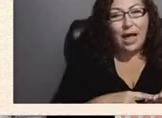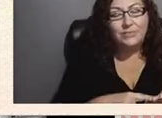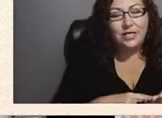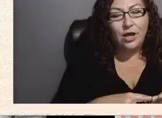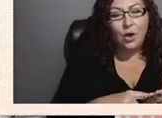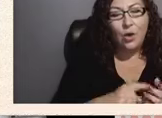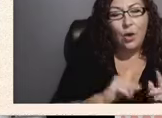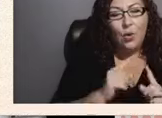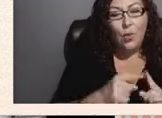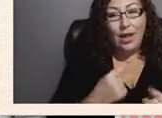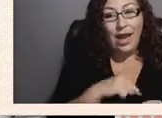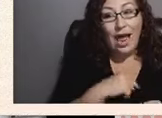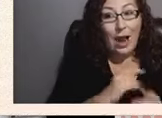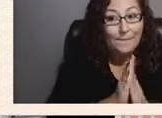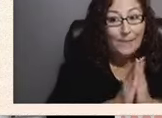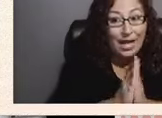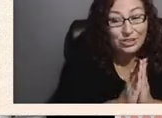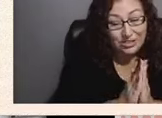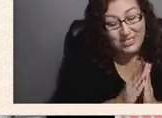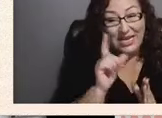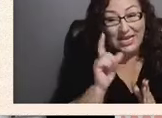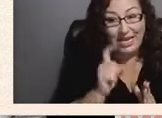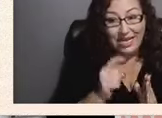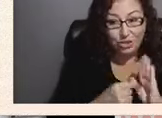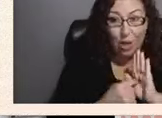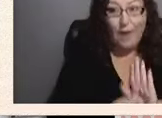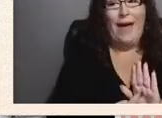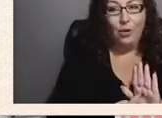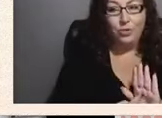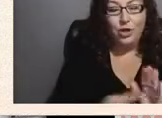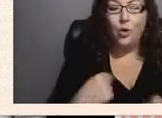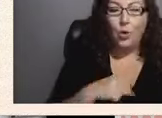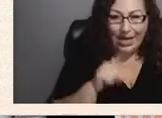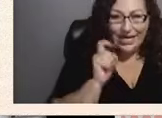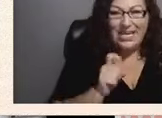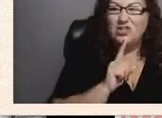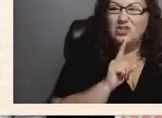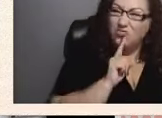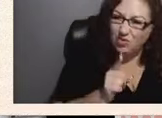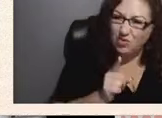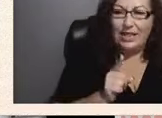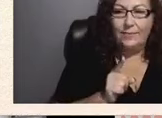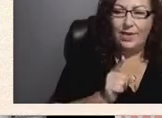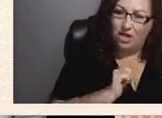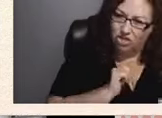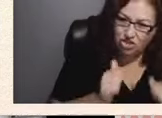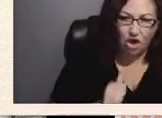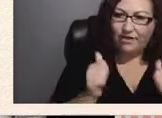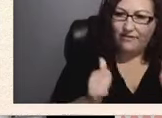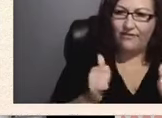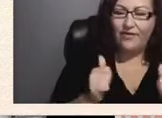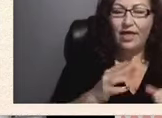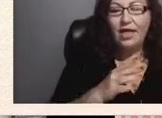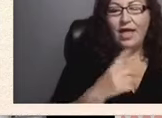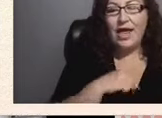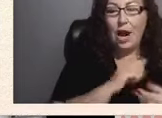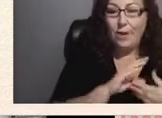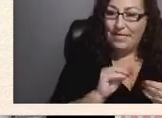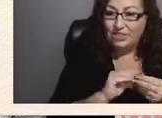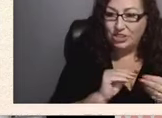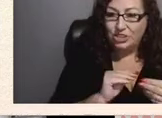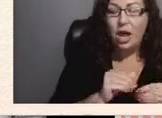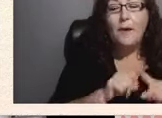passions need to come out, right? We need to really be assertive in our message. But